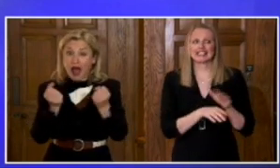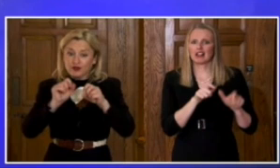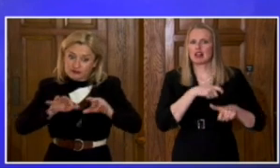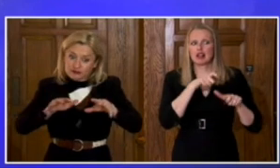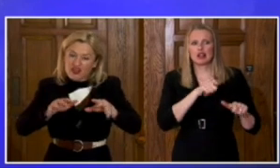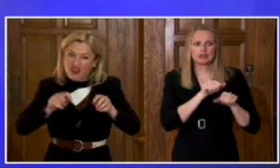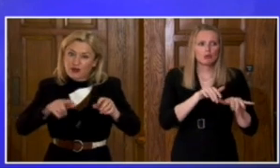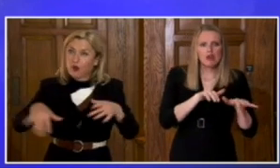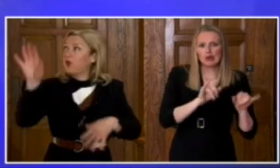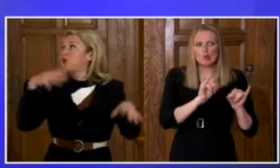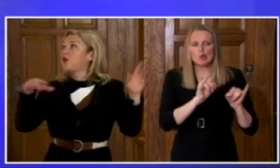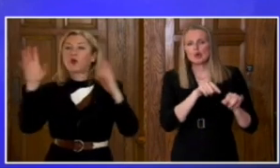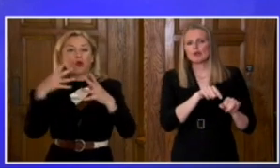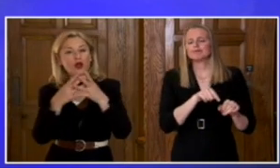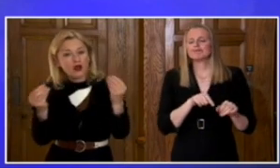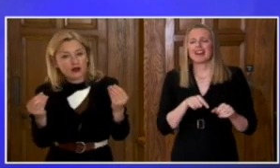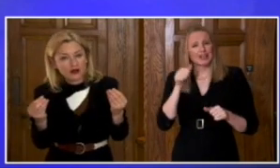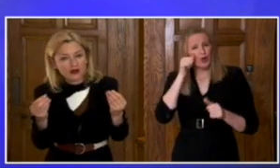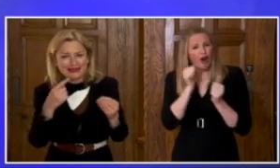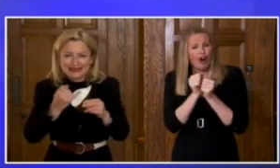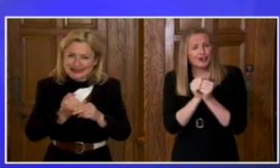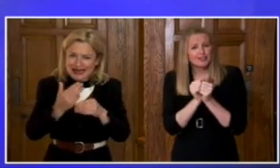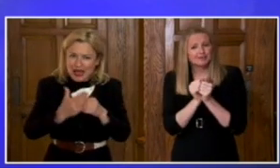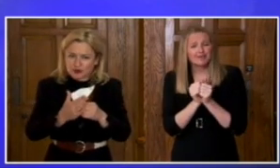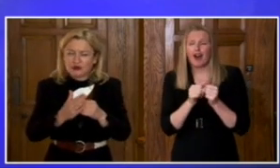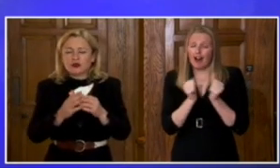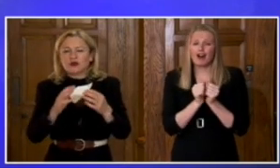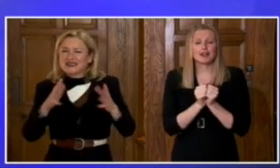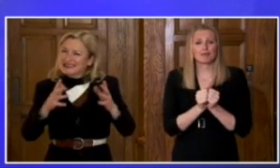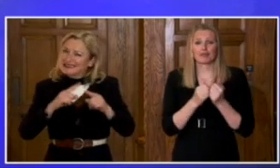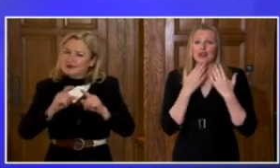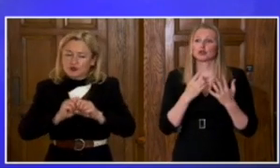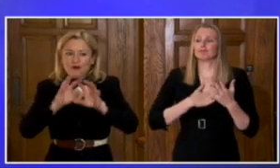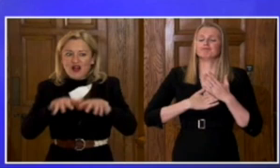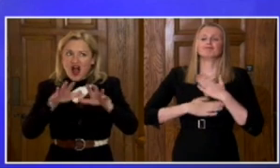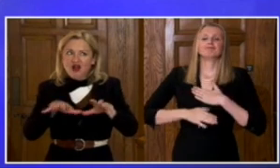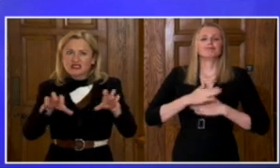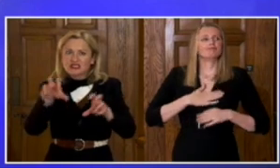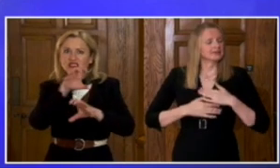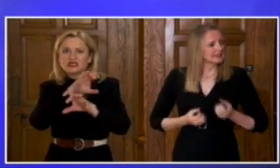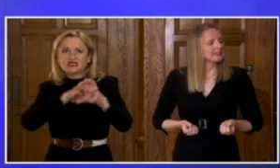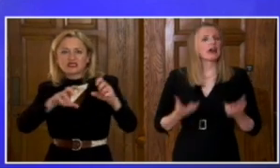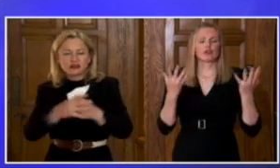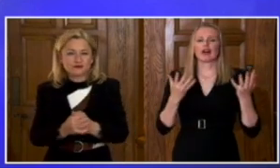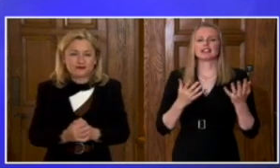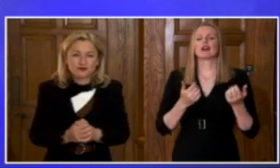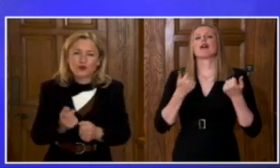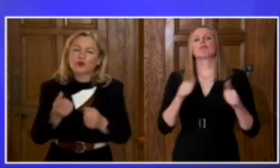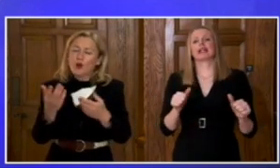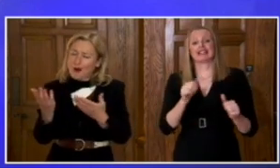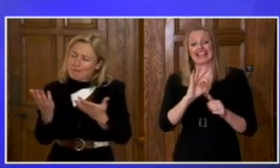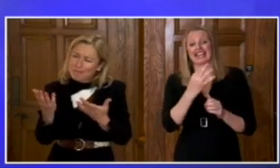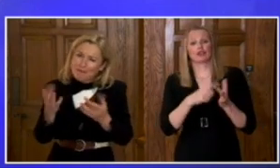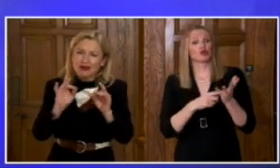inside. So by making sacrifices, the Northern Ireland public have enabled us to regain certain basic freedoms, and by sticking with